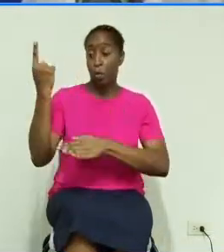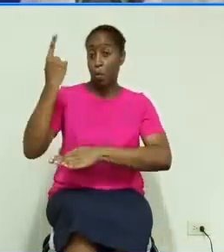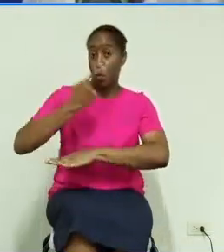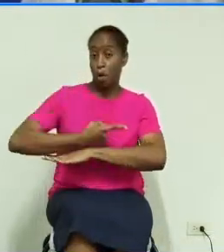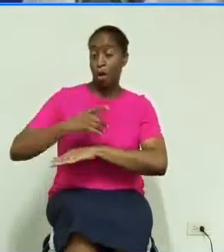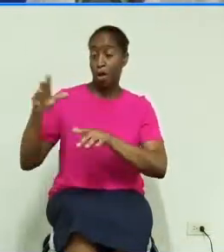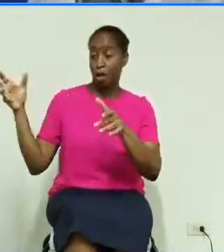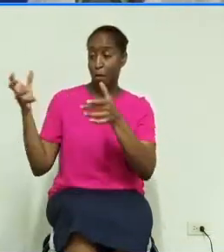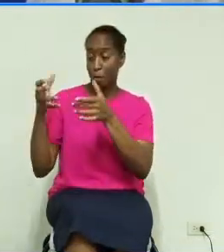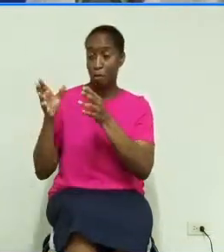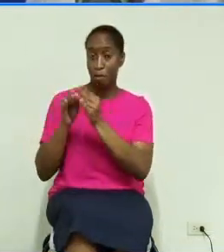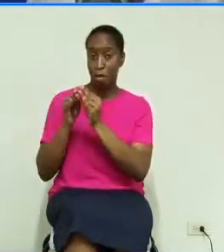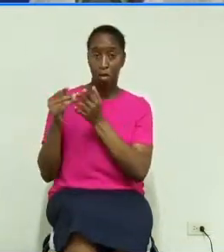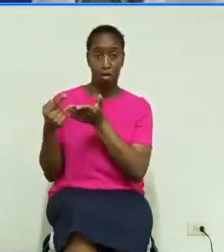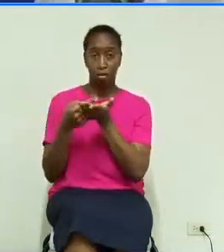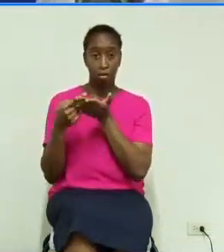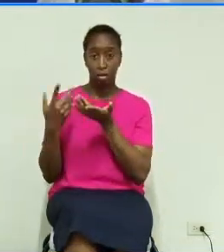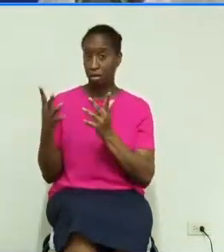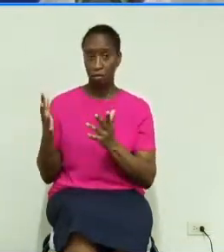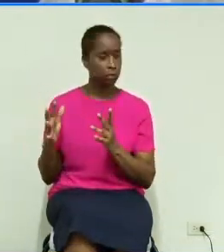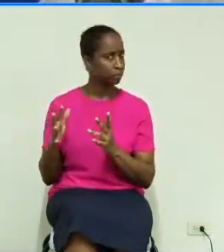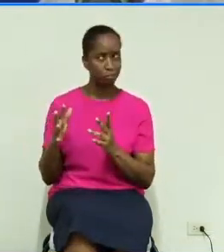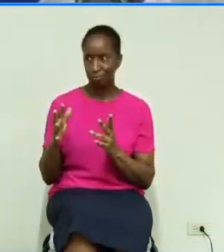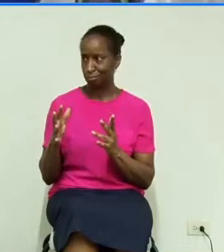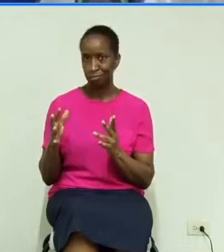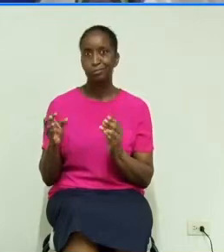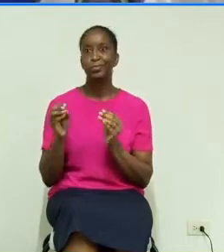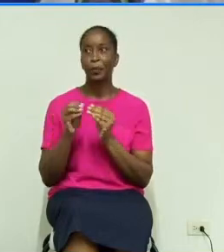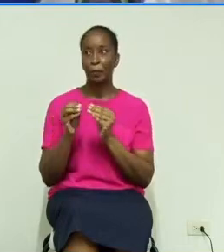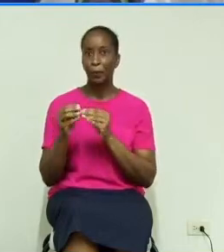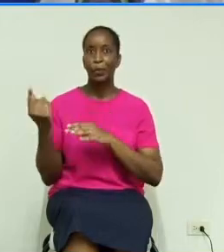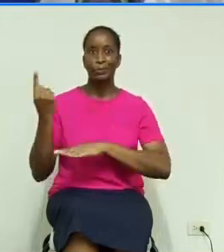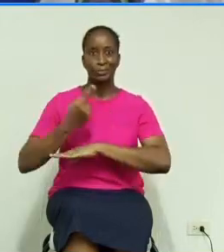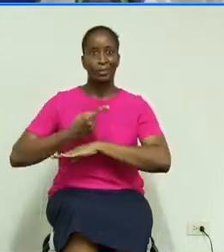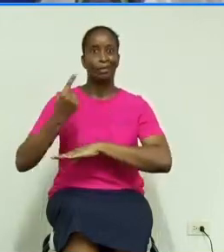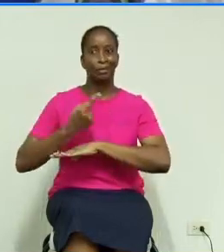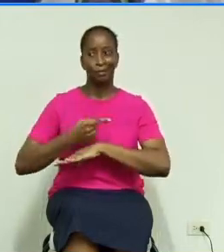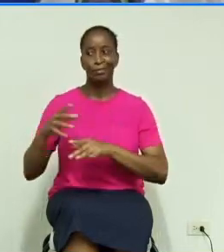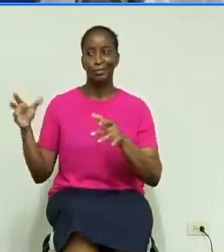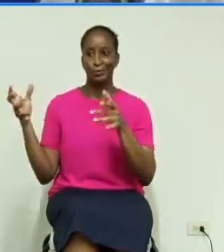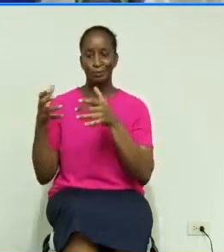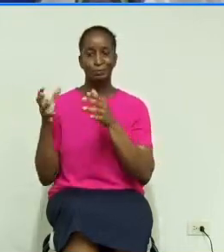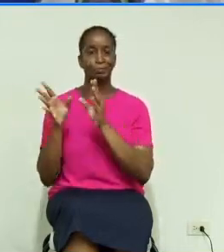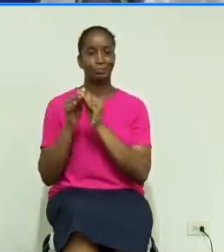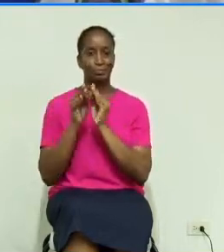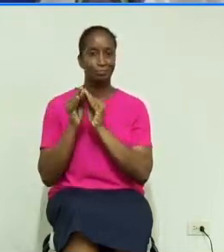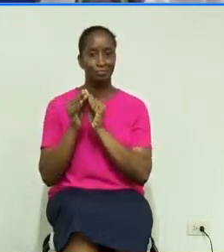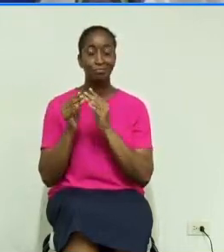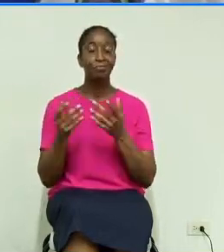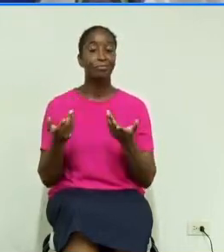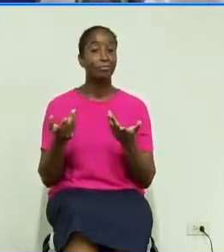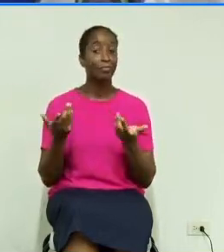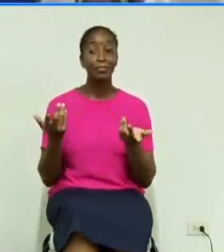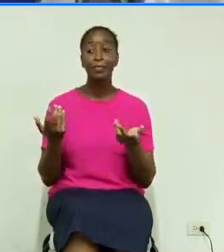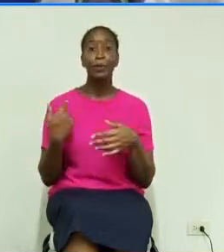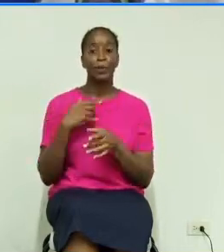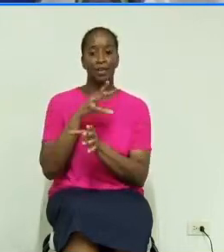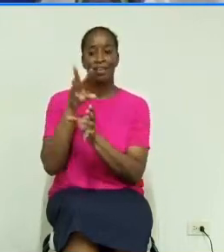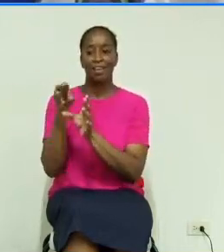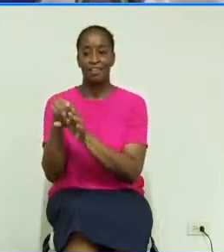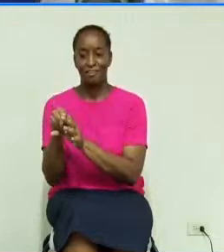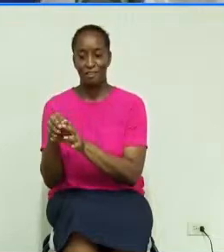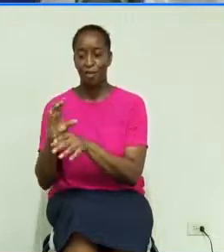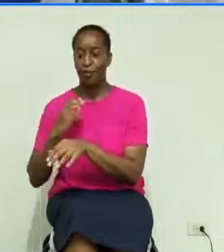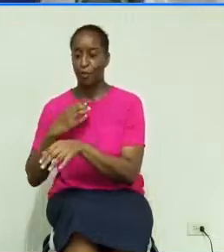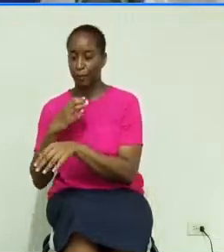the committee, your involvement in committees may cause you some weeks to spend